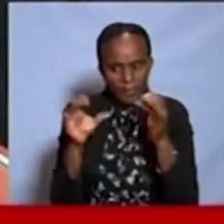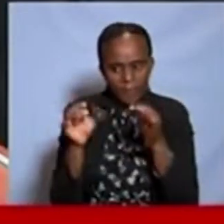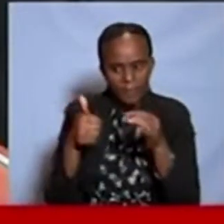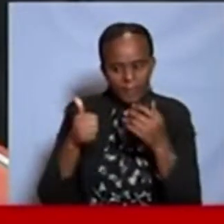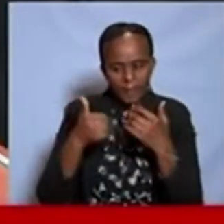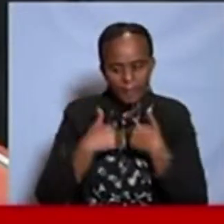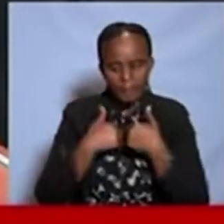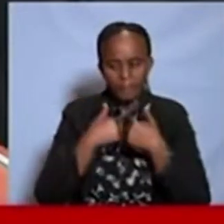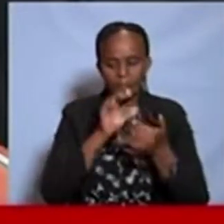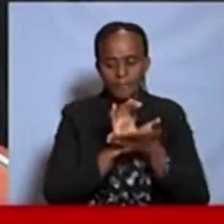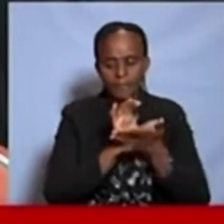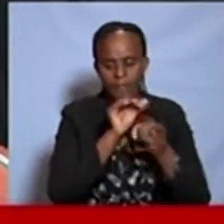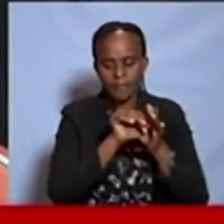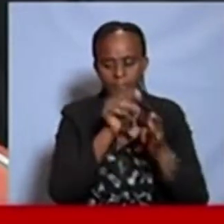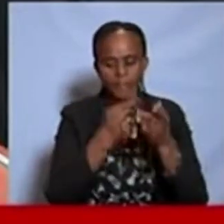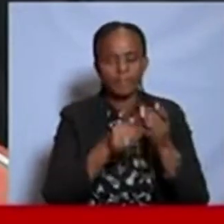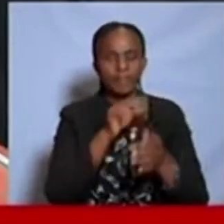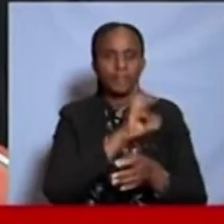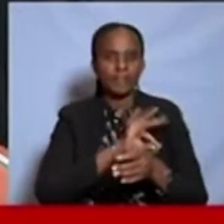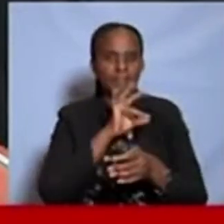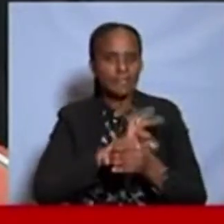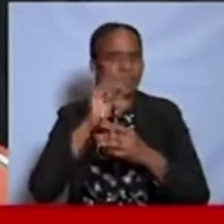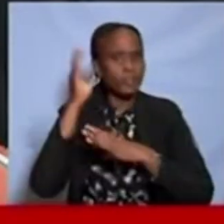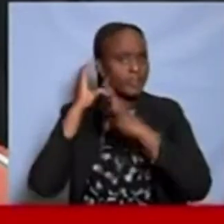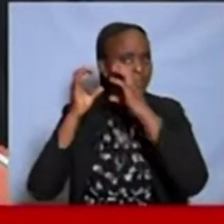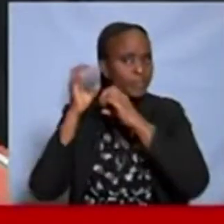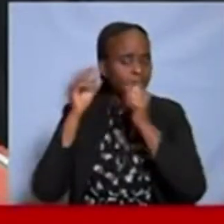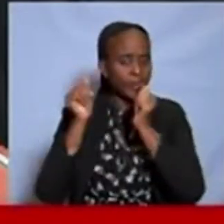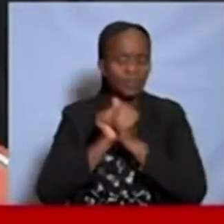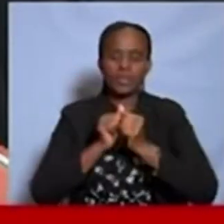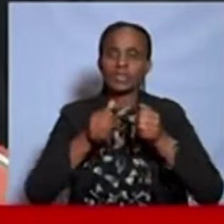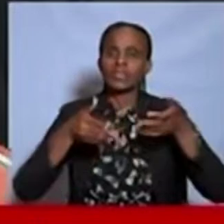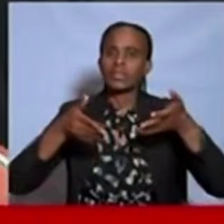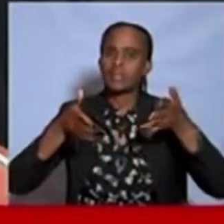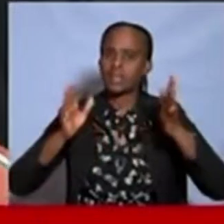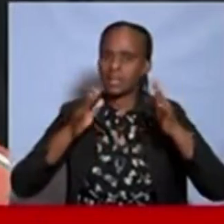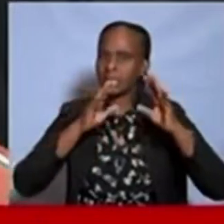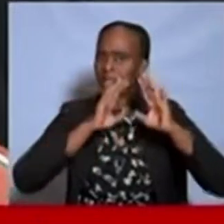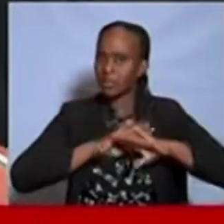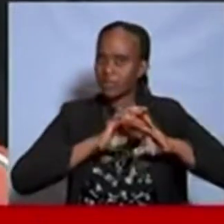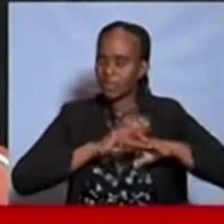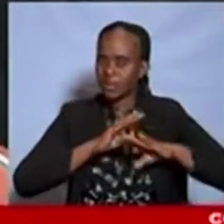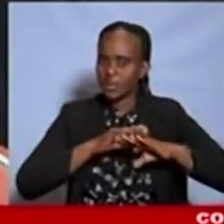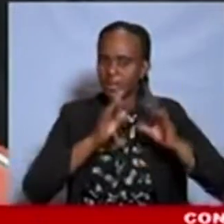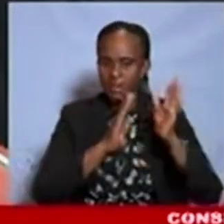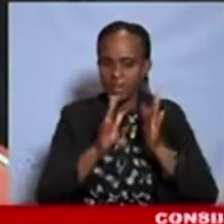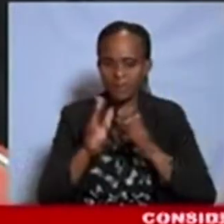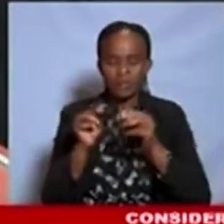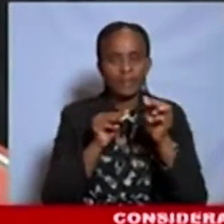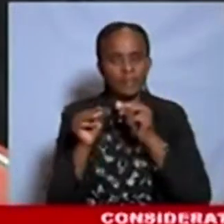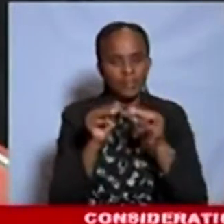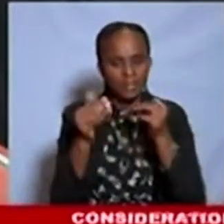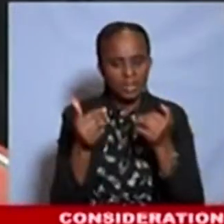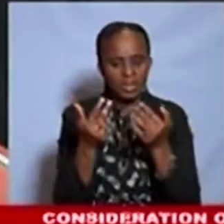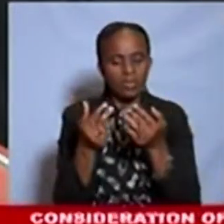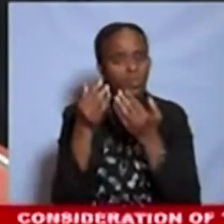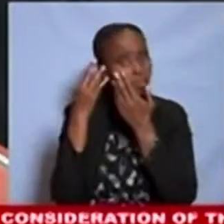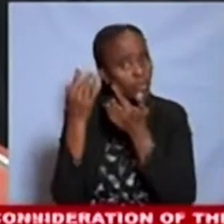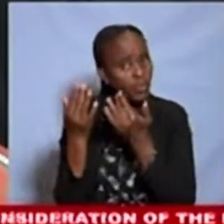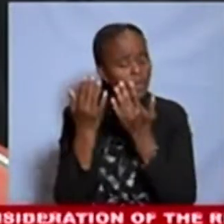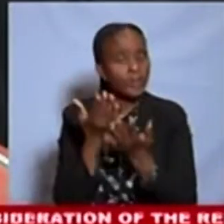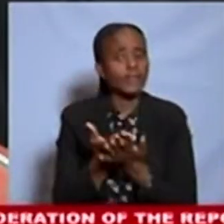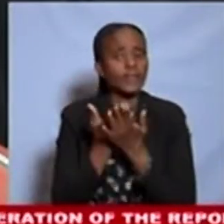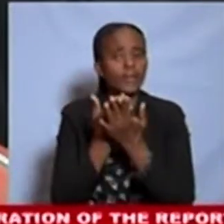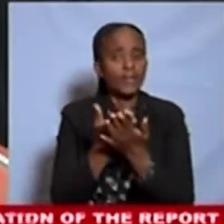owing in form of salary arrears and setting in allowances. Remedial measures, management wishes to submit that